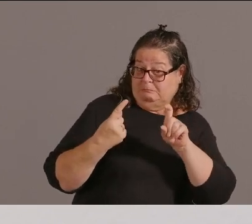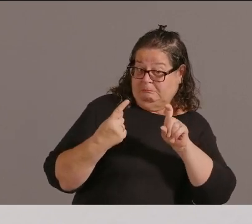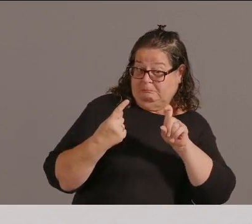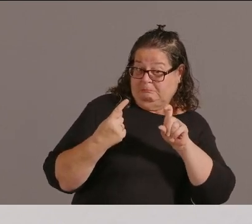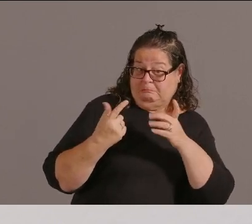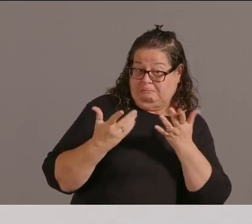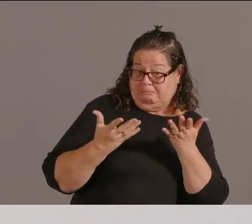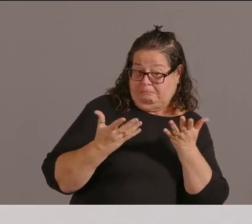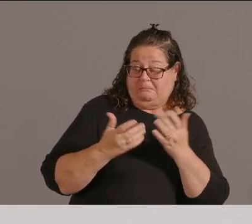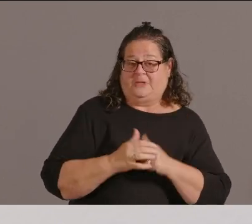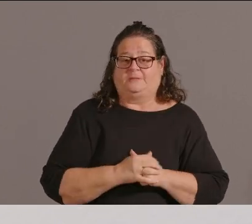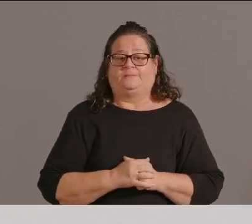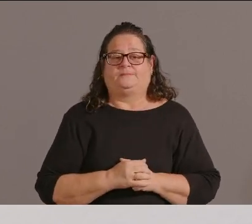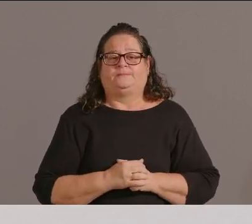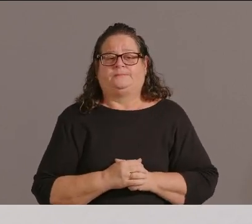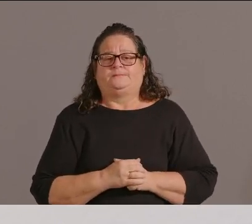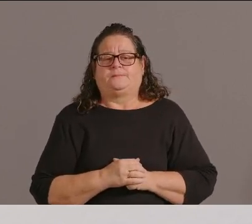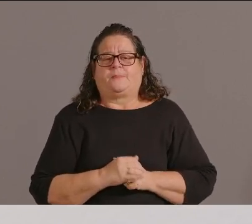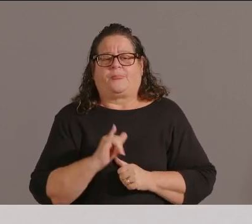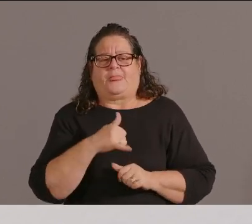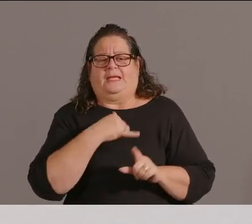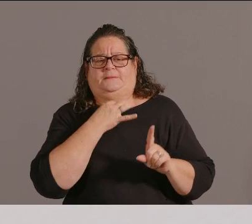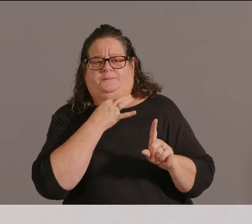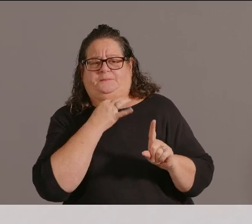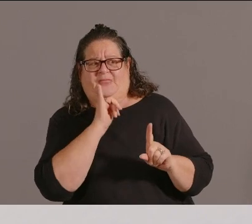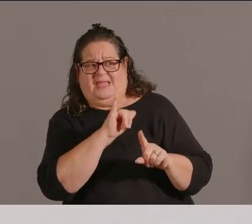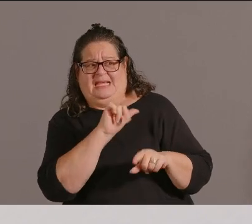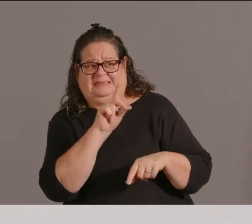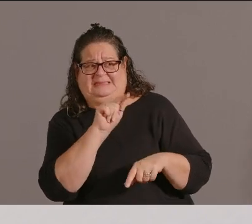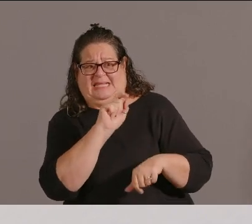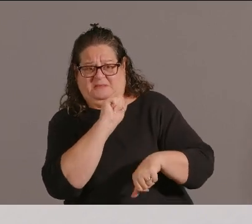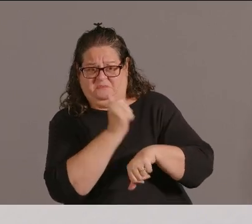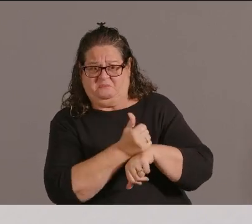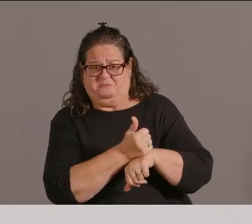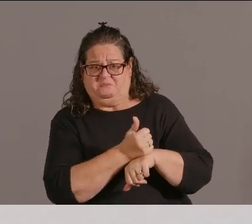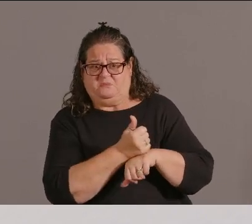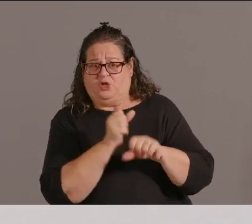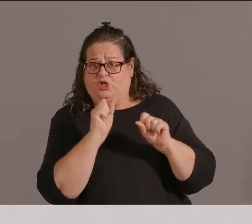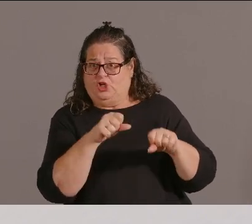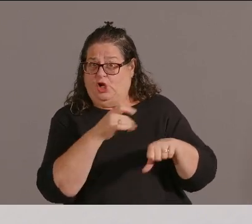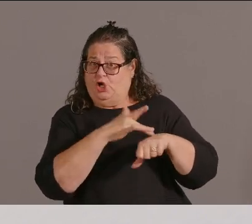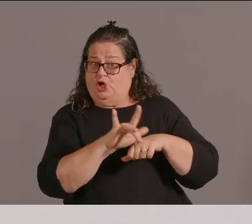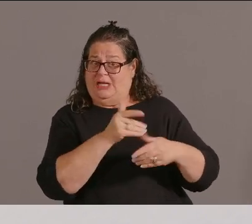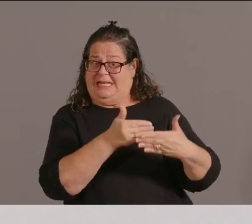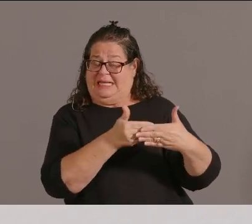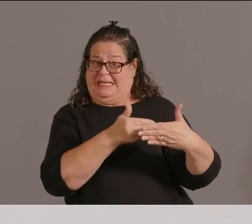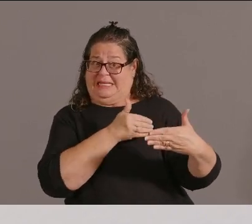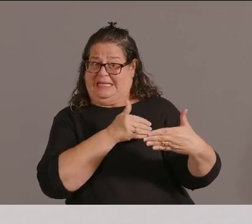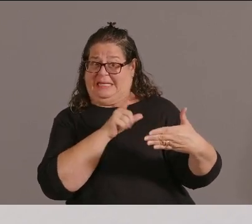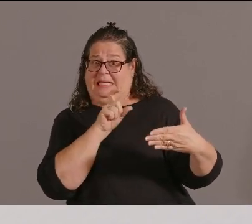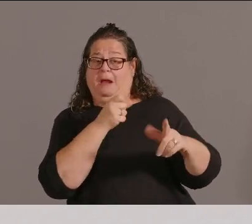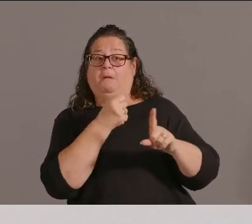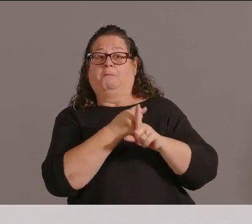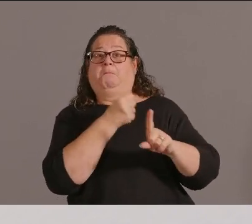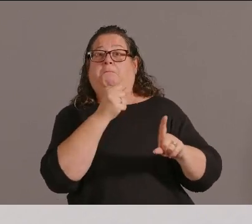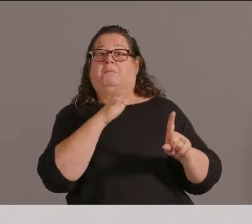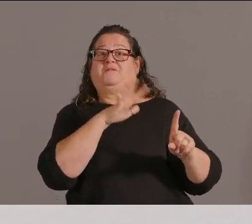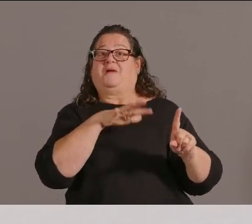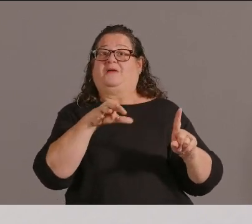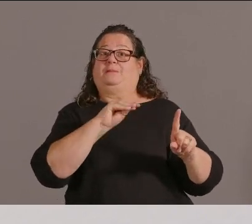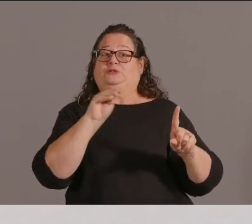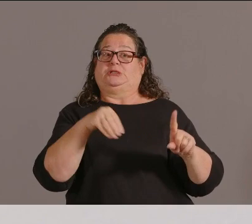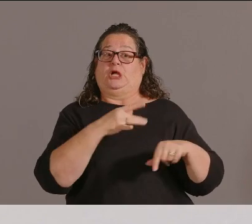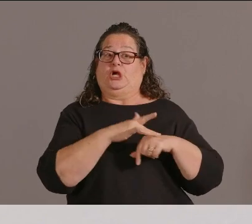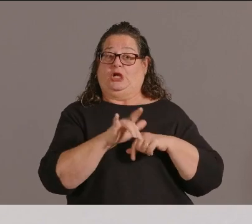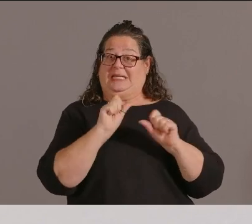that date? I mean, could it be earlier than that? Could we hit 55% of that 55 to 64